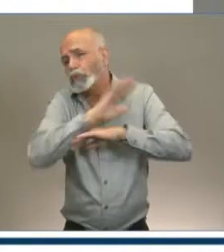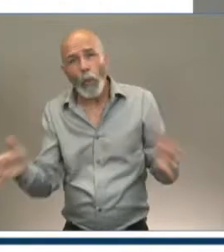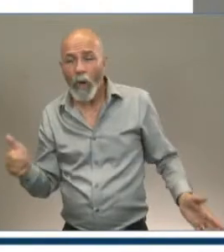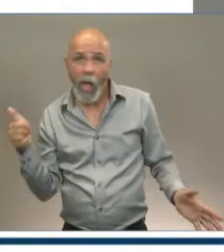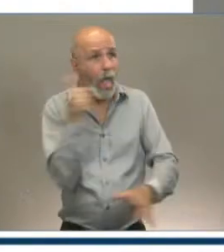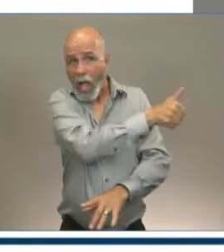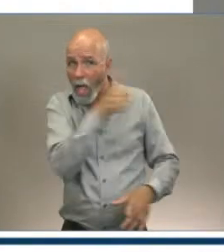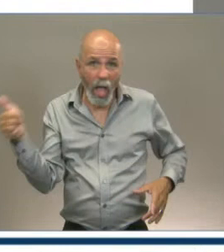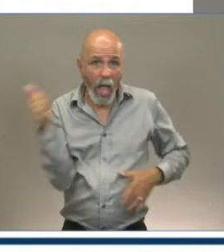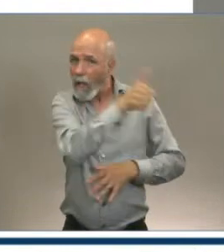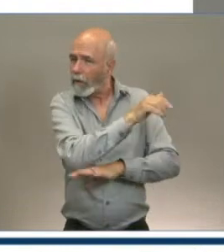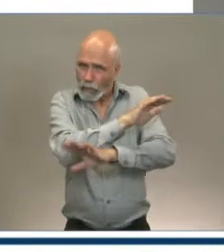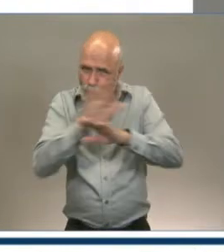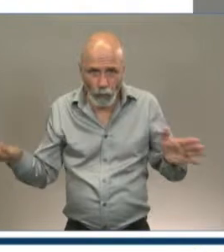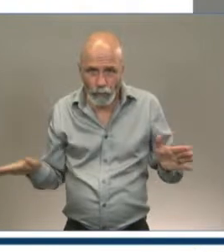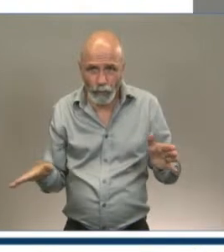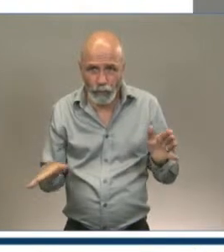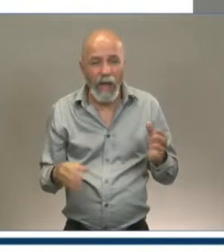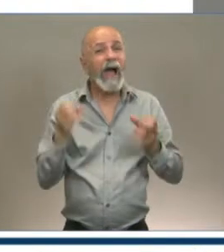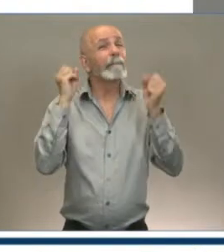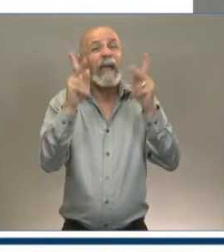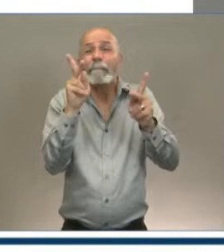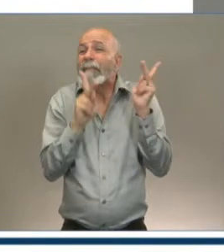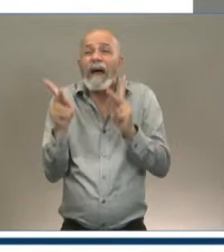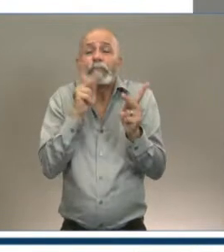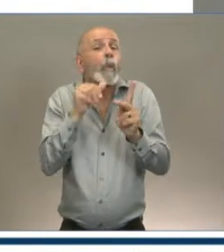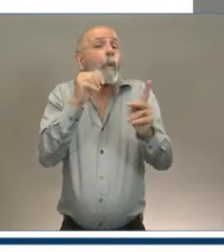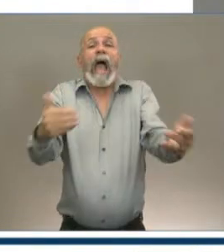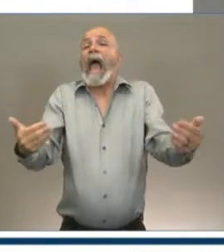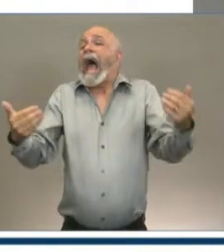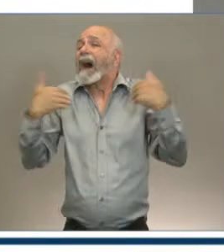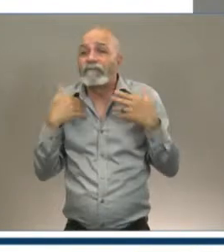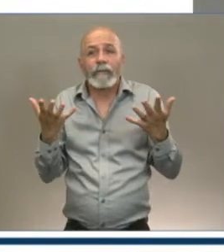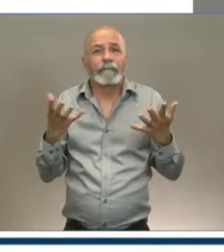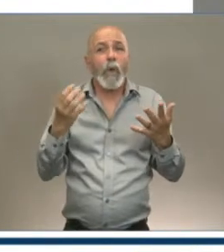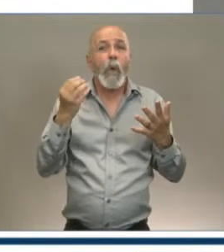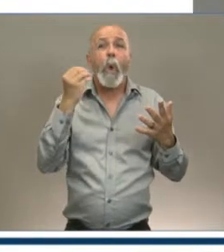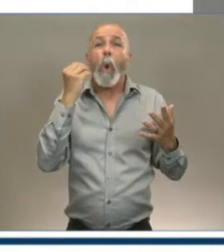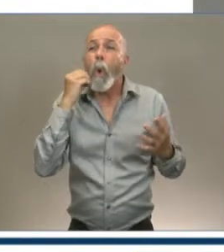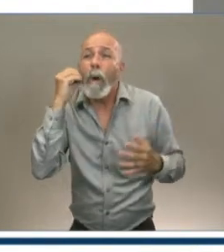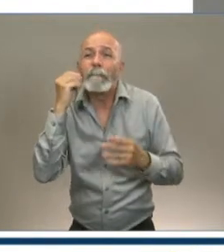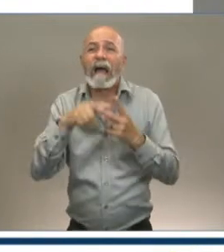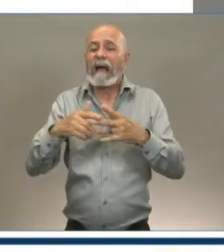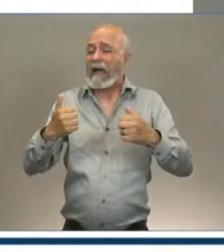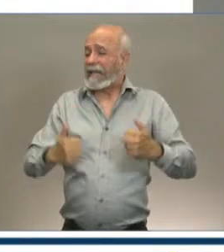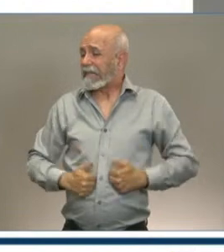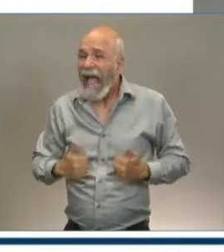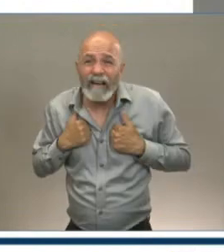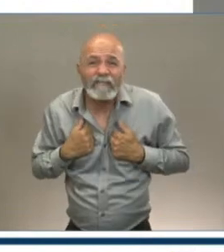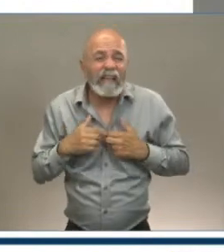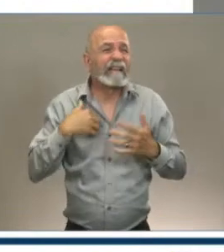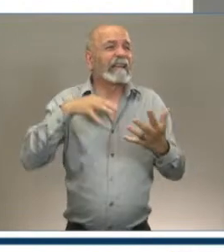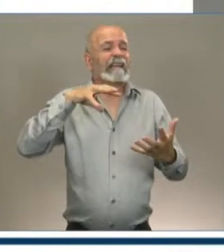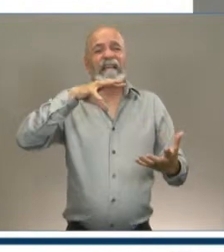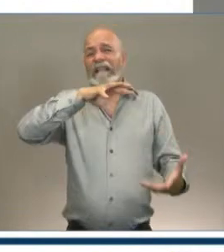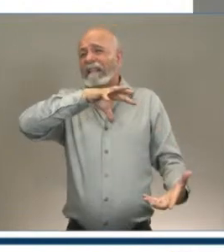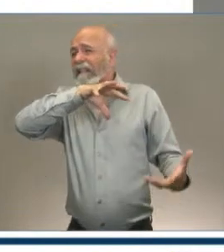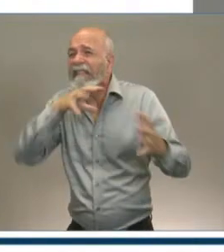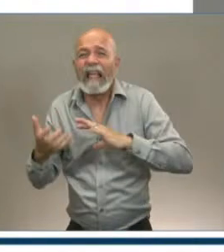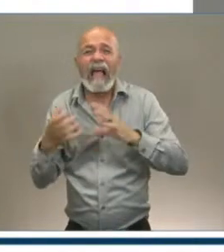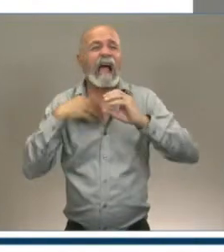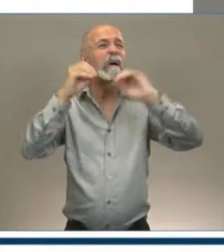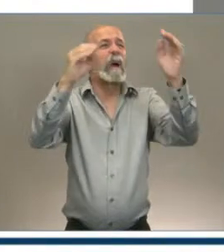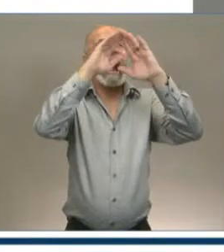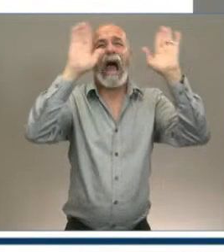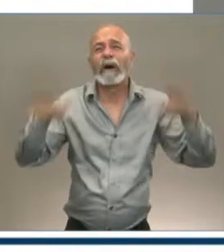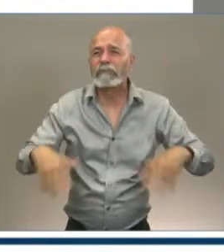much to ask when many people are struggling for a lot more. We have people struggling for their lives in hospital. So choose one place and stay there. I